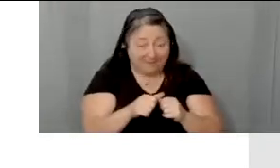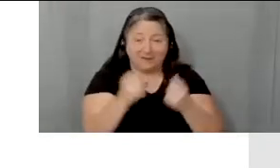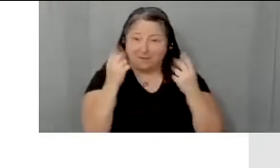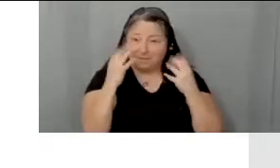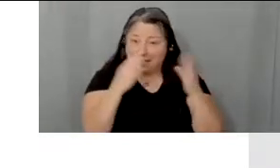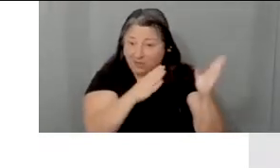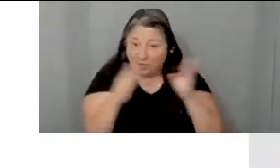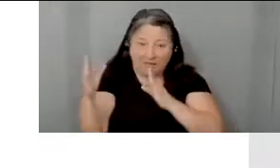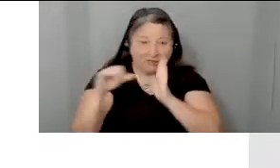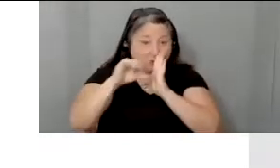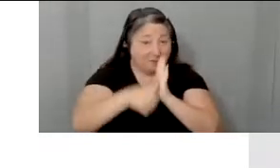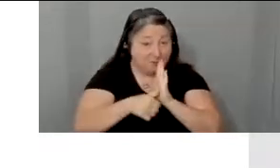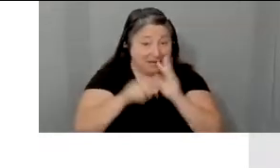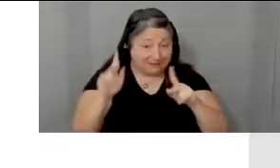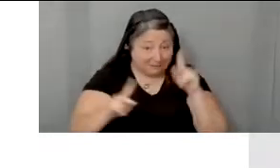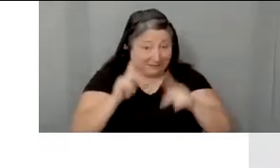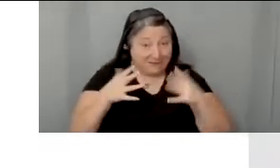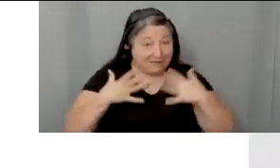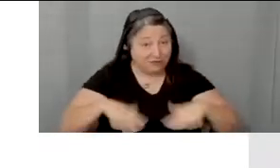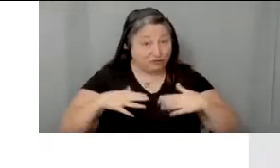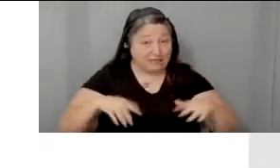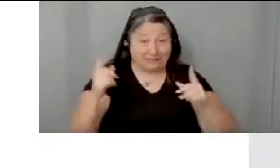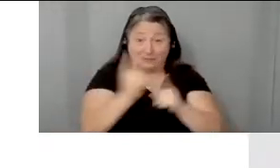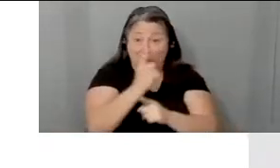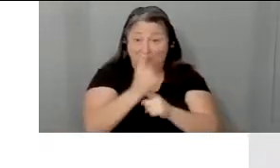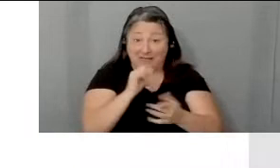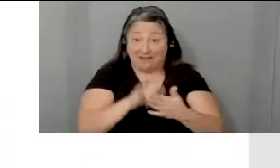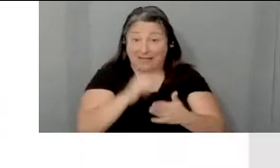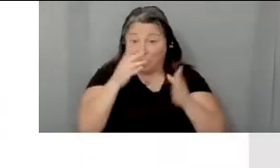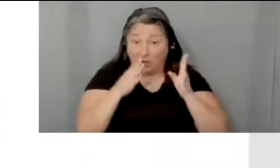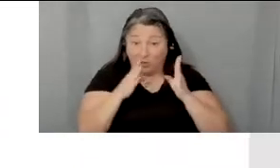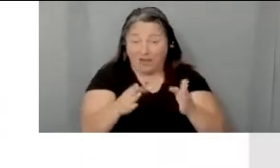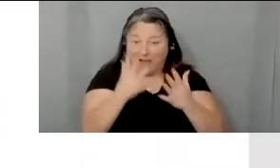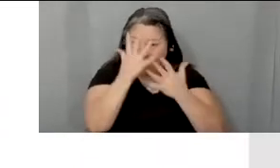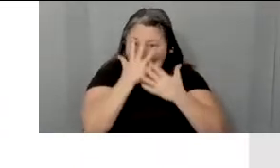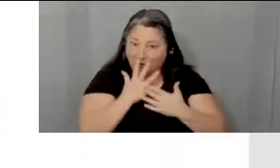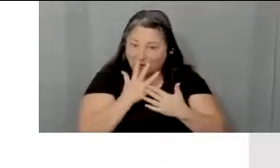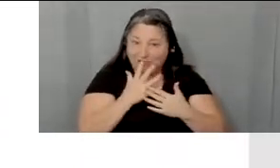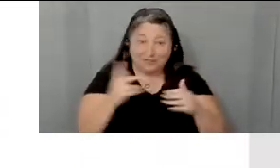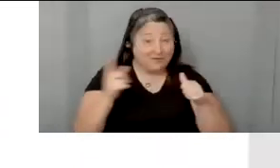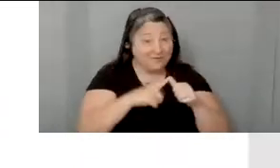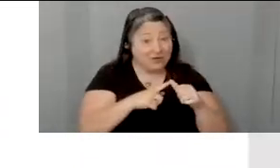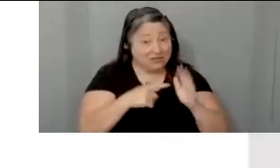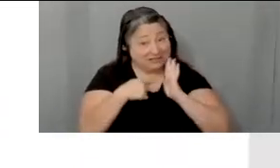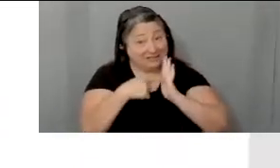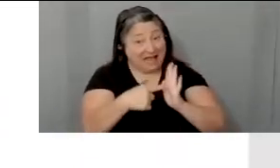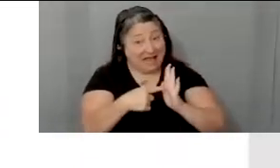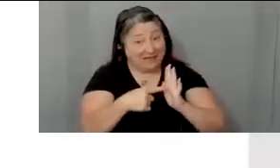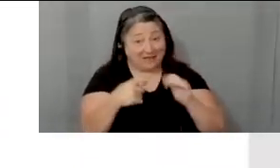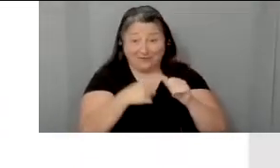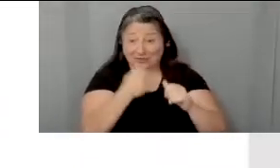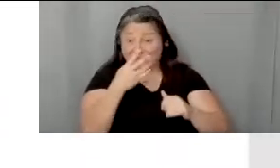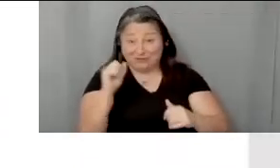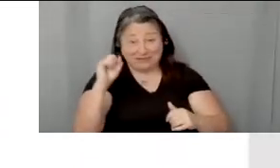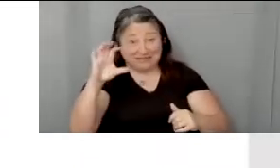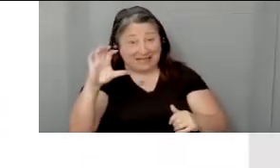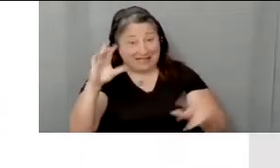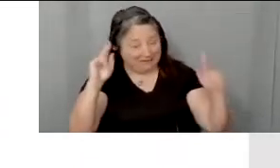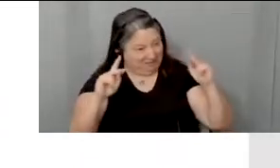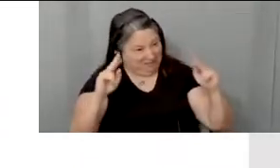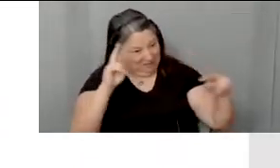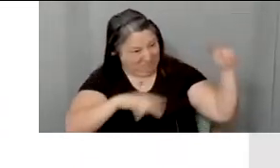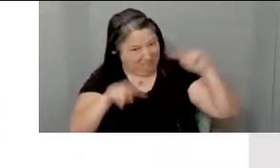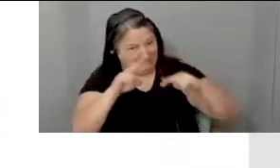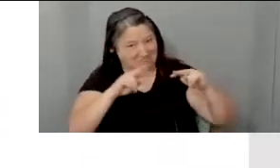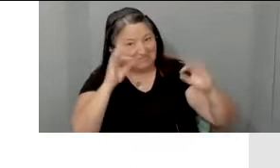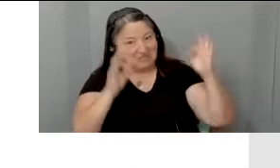to impress people, and dressing appropriately is just one of them. And unfortunately, the first couple seconds, people get judged. So make sure